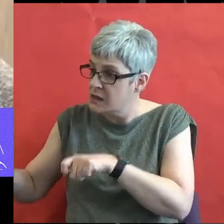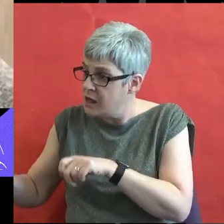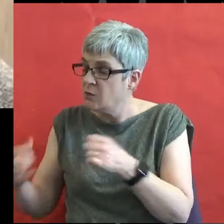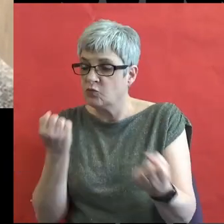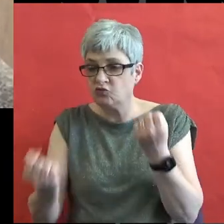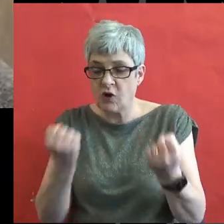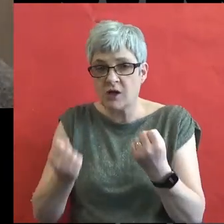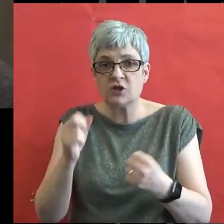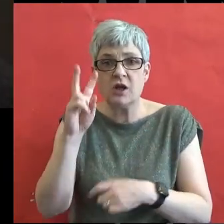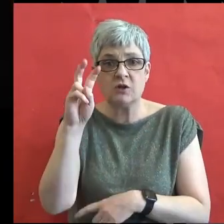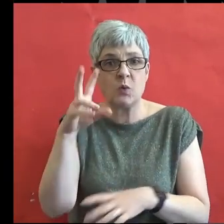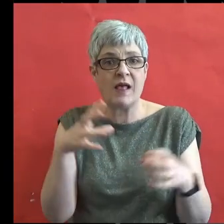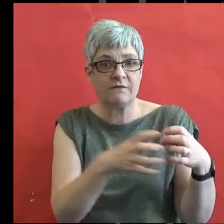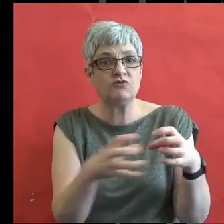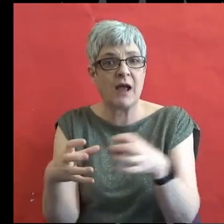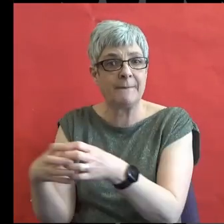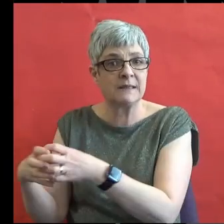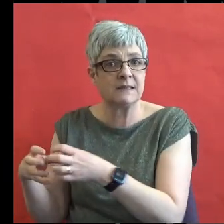Israel."